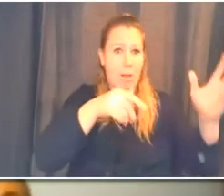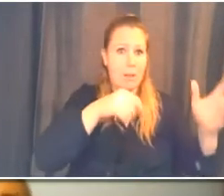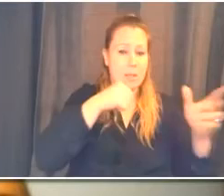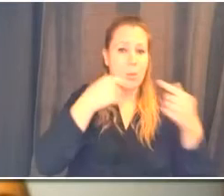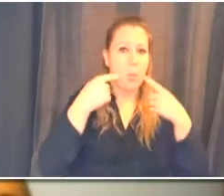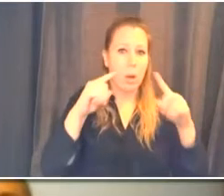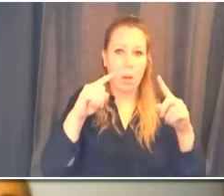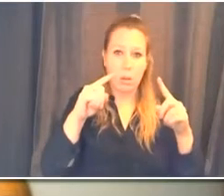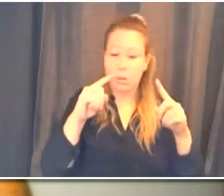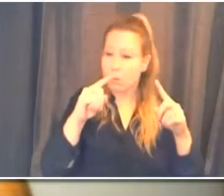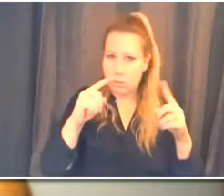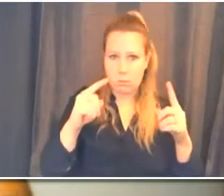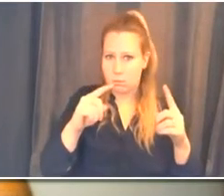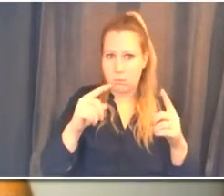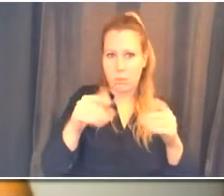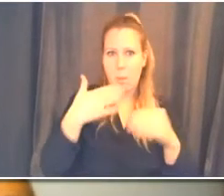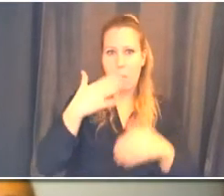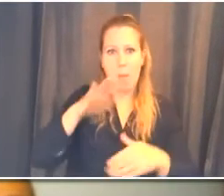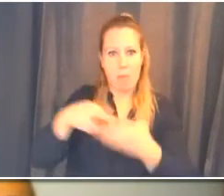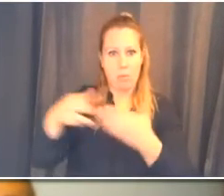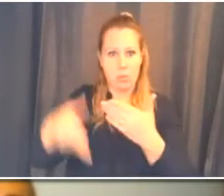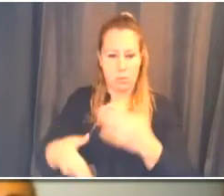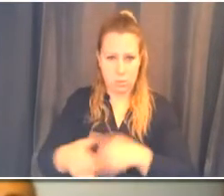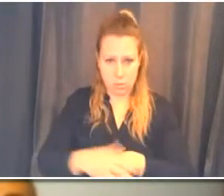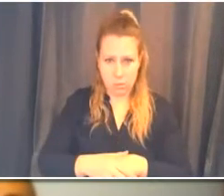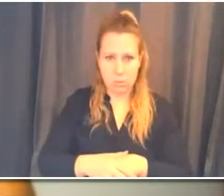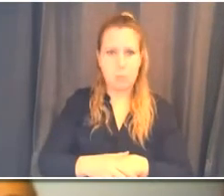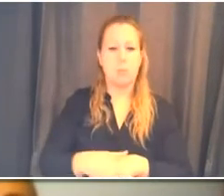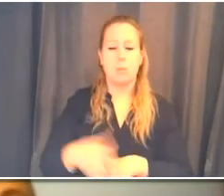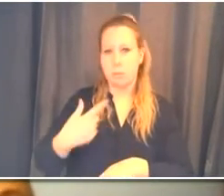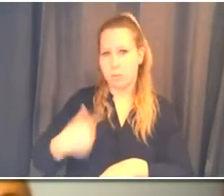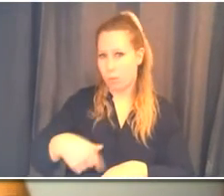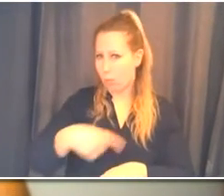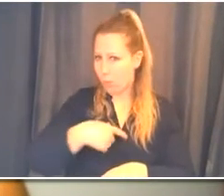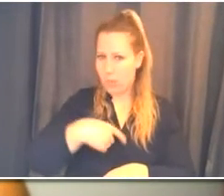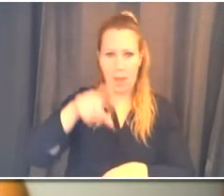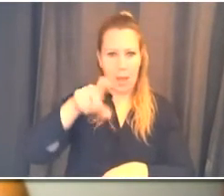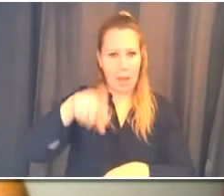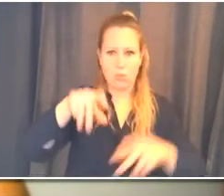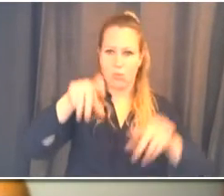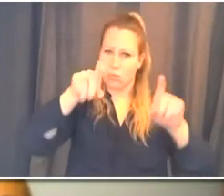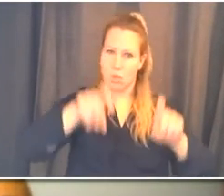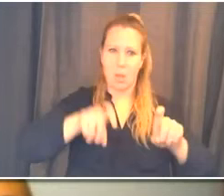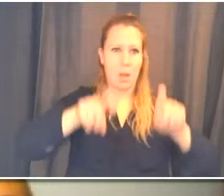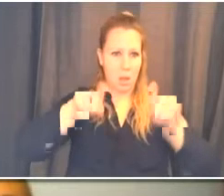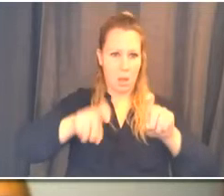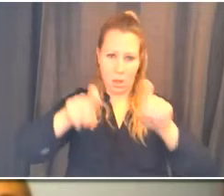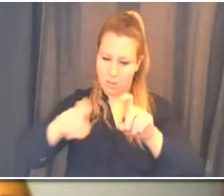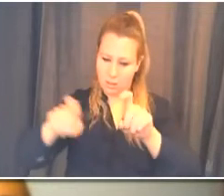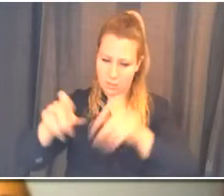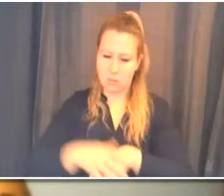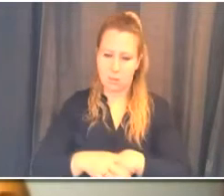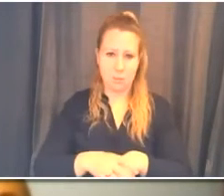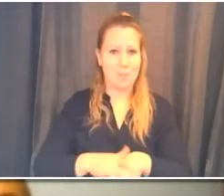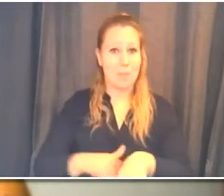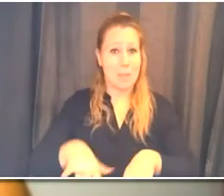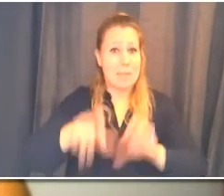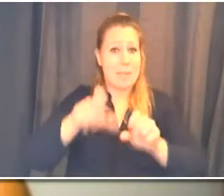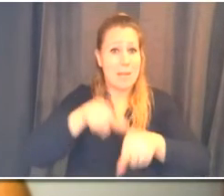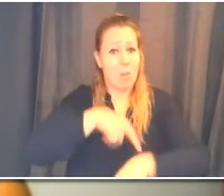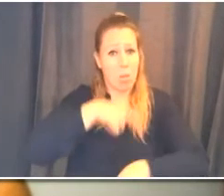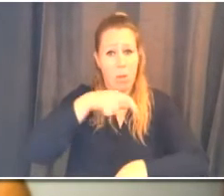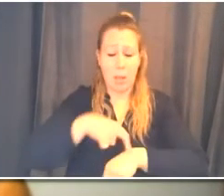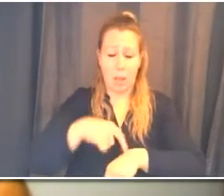so we're all working together the PD the FD do it everybody's working together to get it up and running as